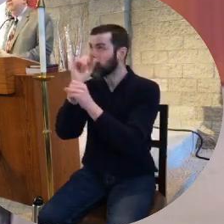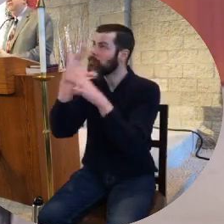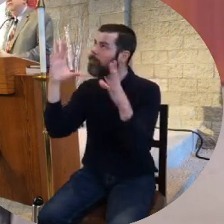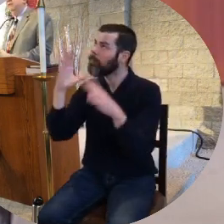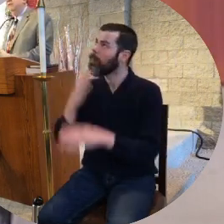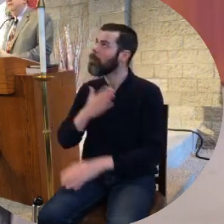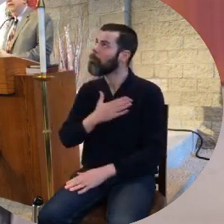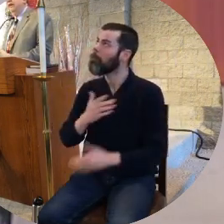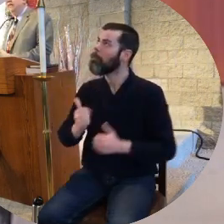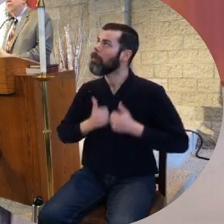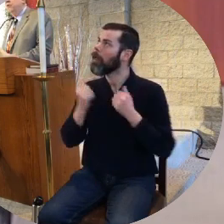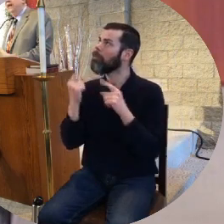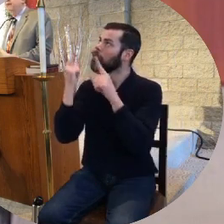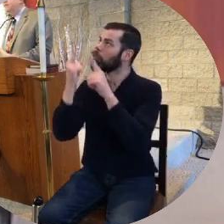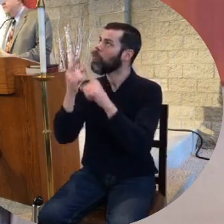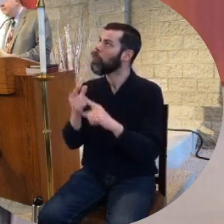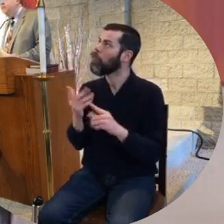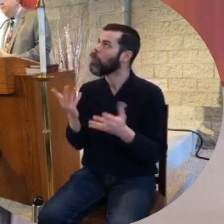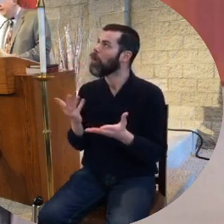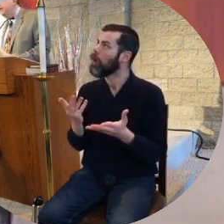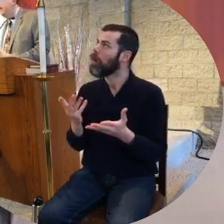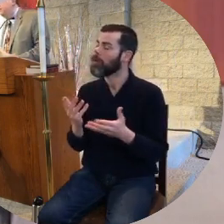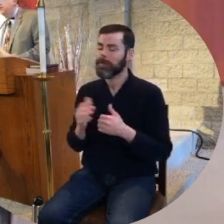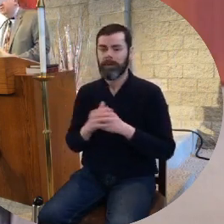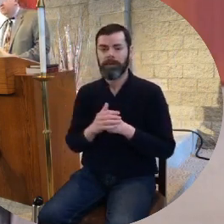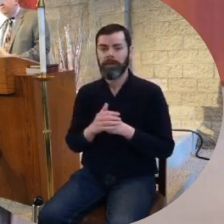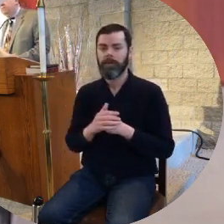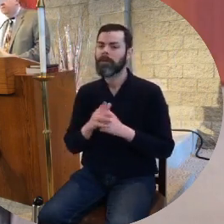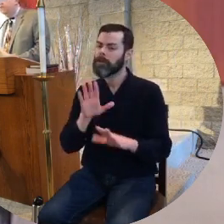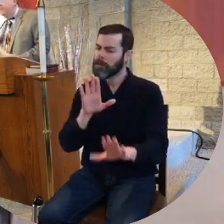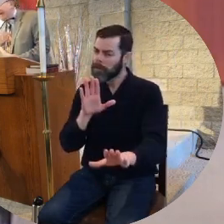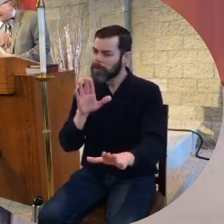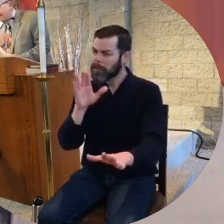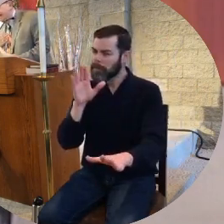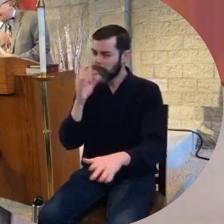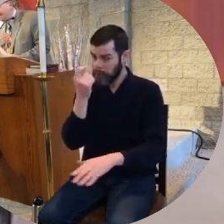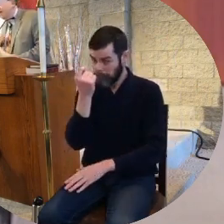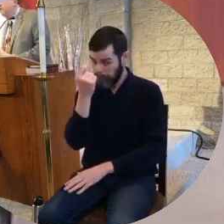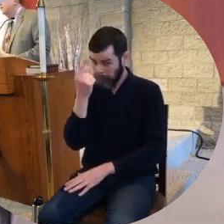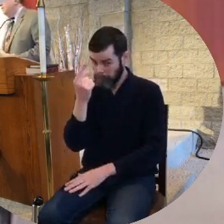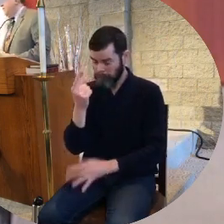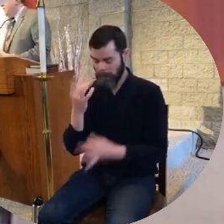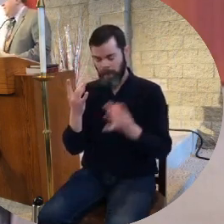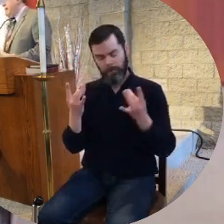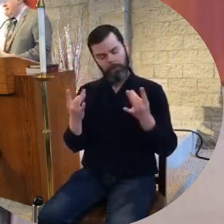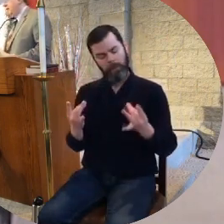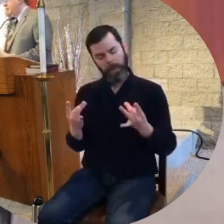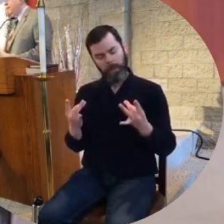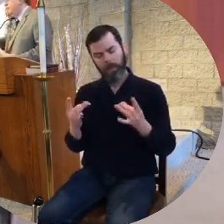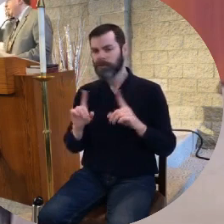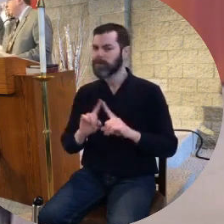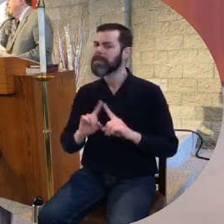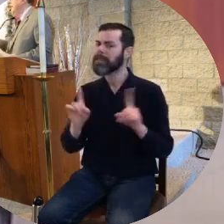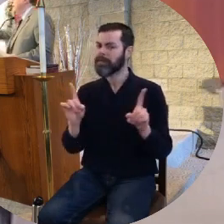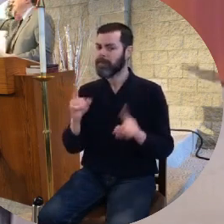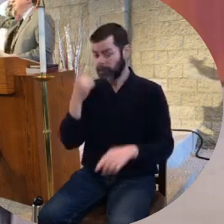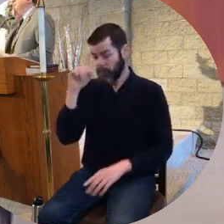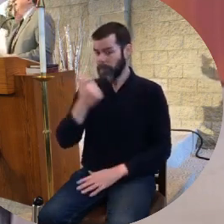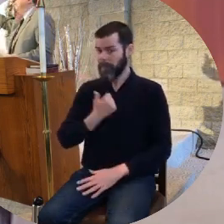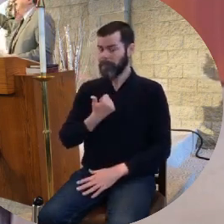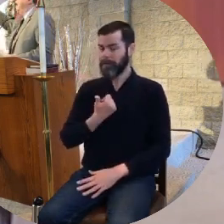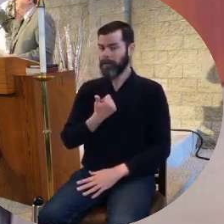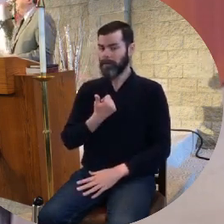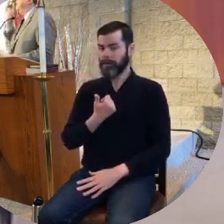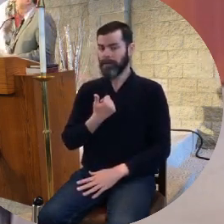life. And as I pointed out, that's different from meditation. For me, that's different than meditation. Meditation is emptying